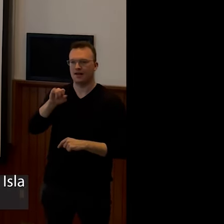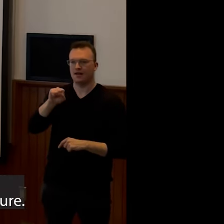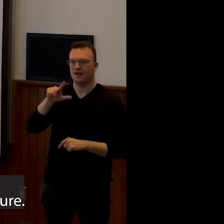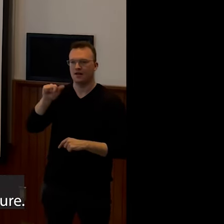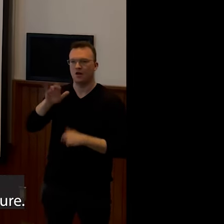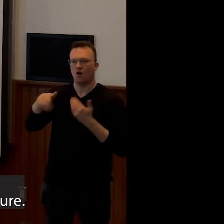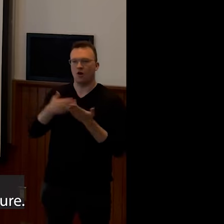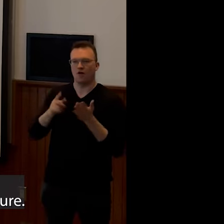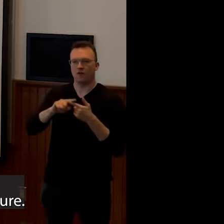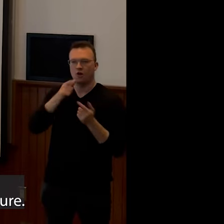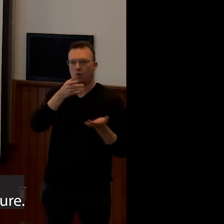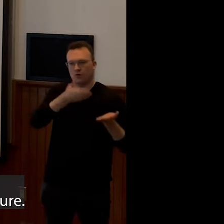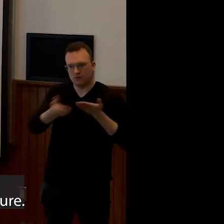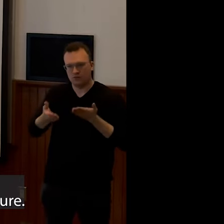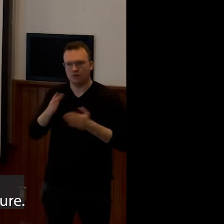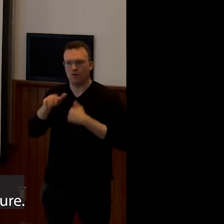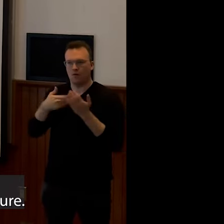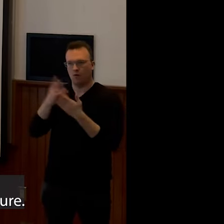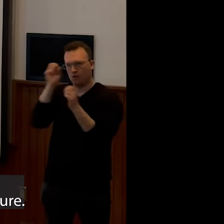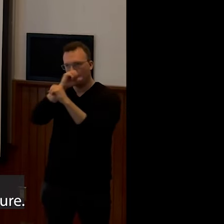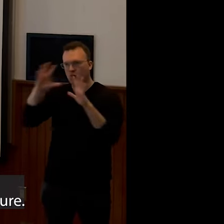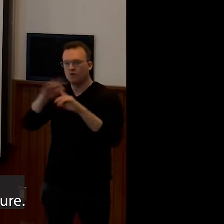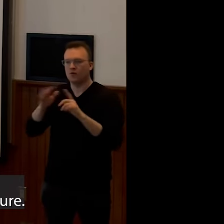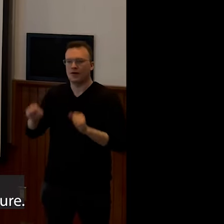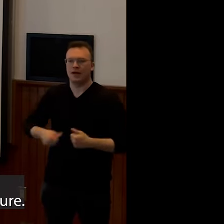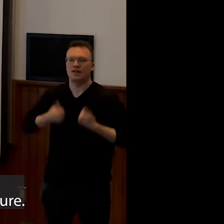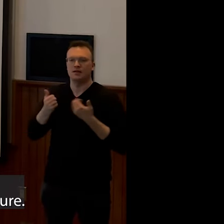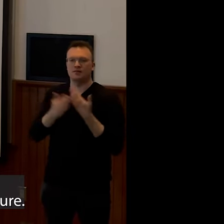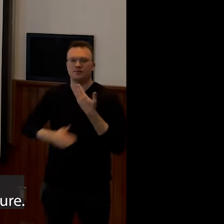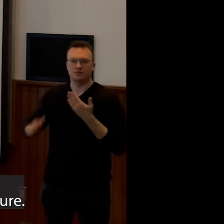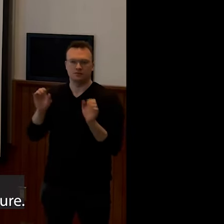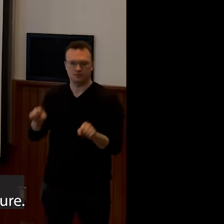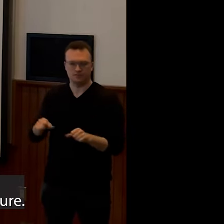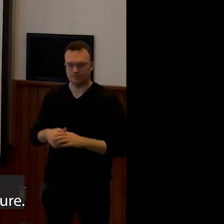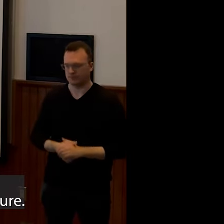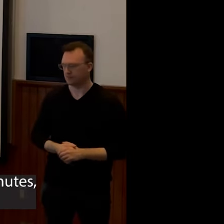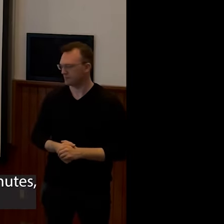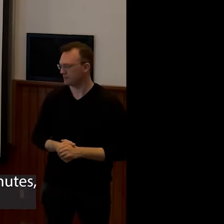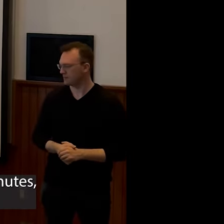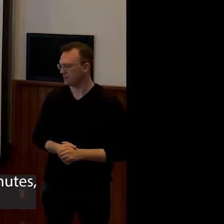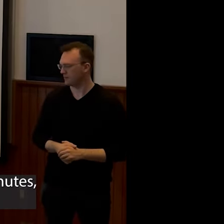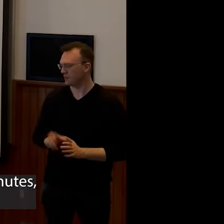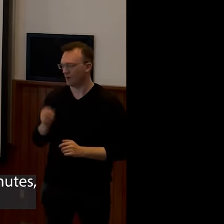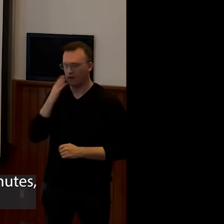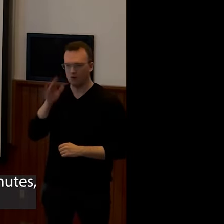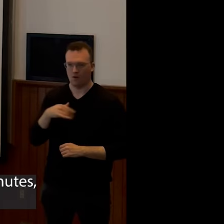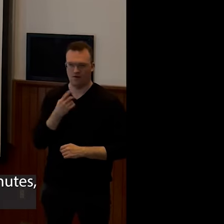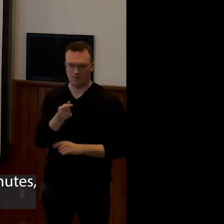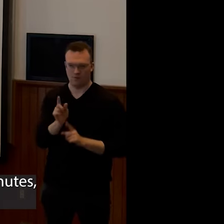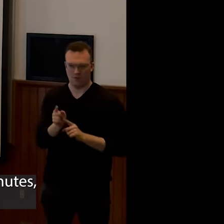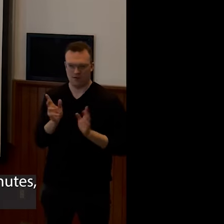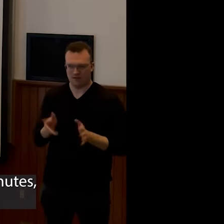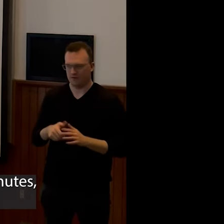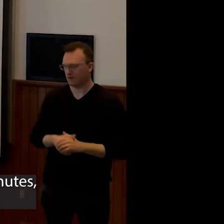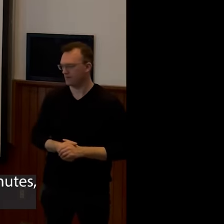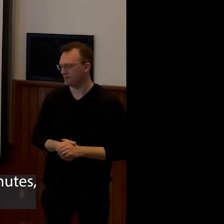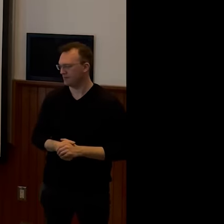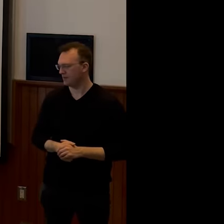friends who carried me through and all our hopes for a livable future. All right, I know I just have a few minutes. Here